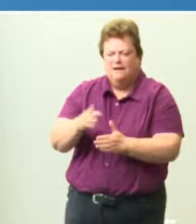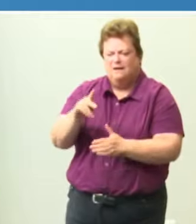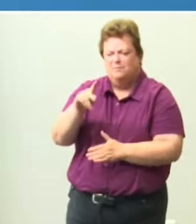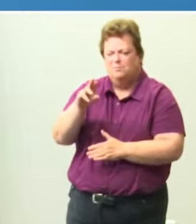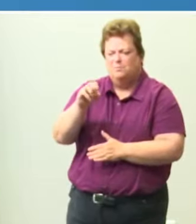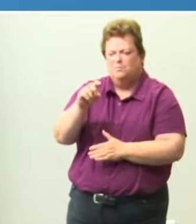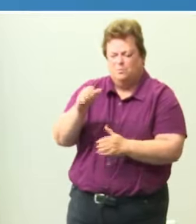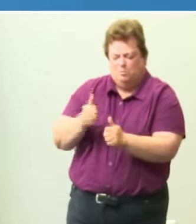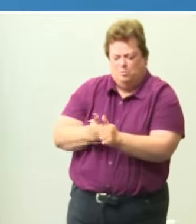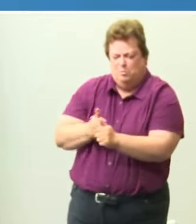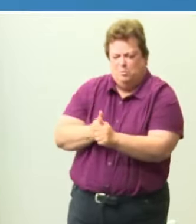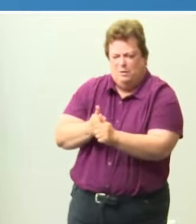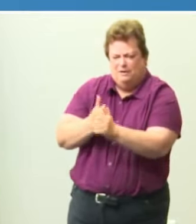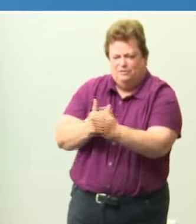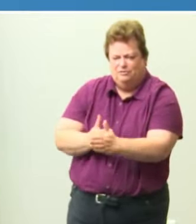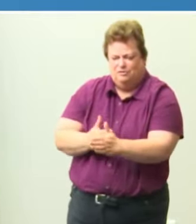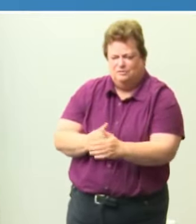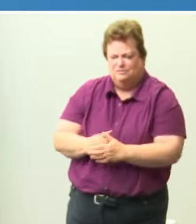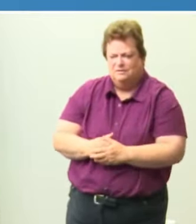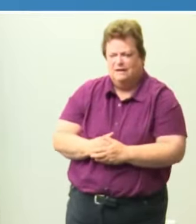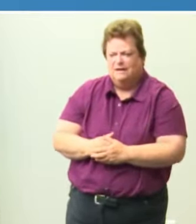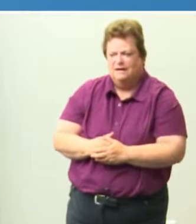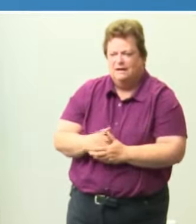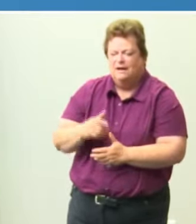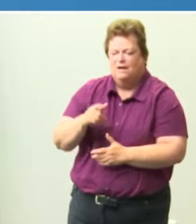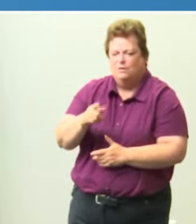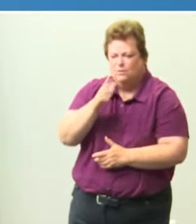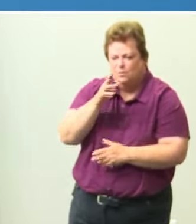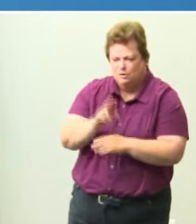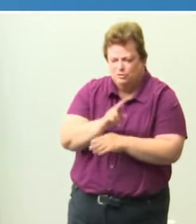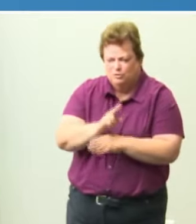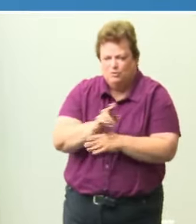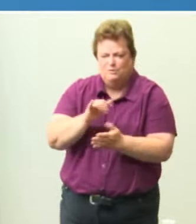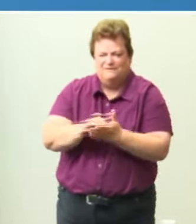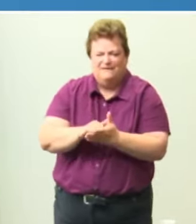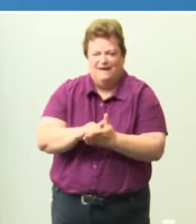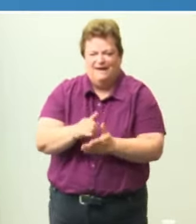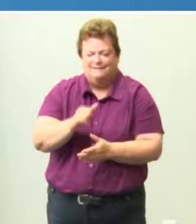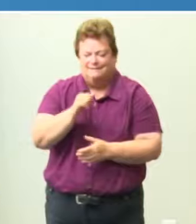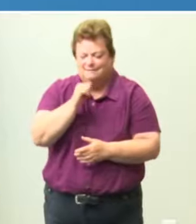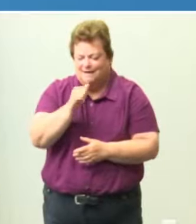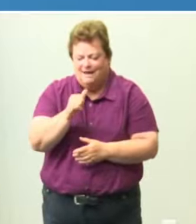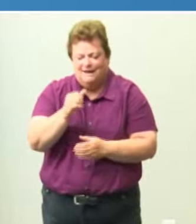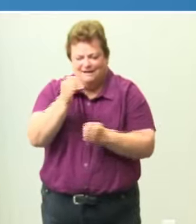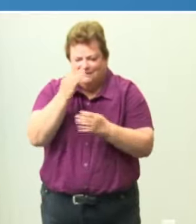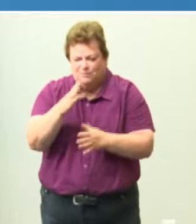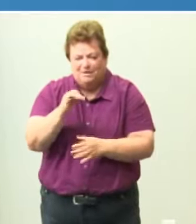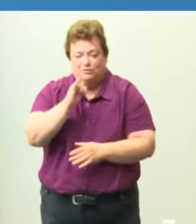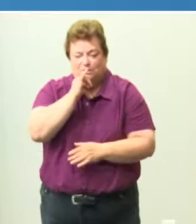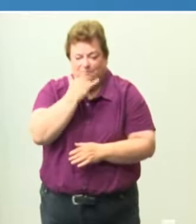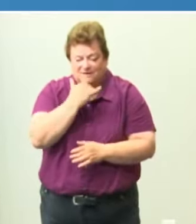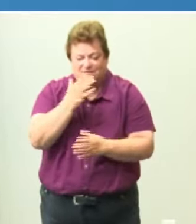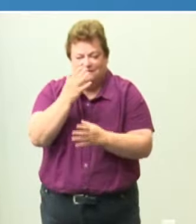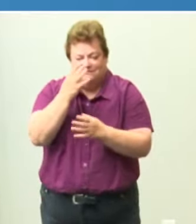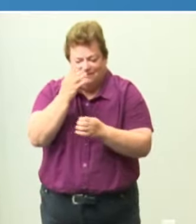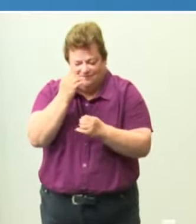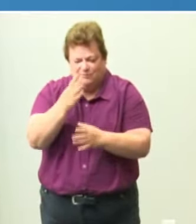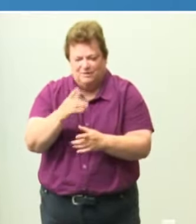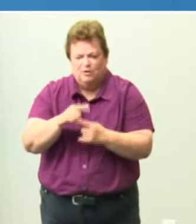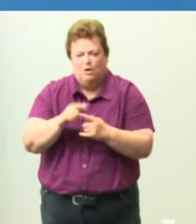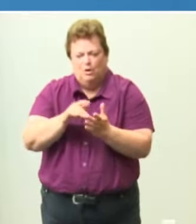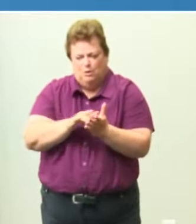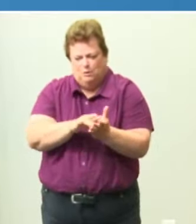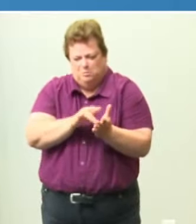who use, his comment was violence, I'm going to say disinformation and misinformation, to prey on the weak or the uninformed. Those